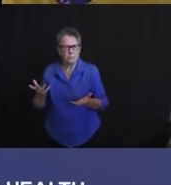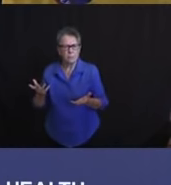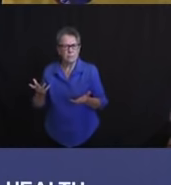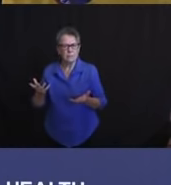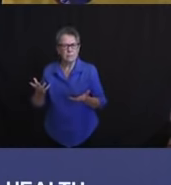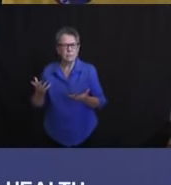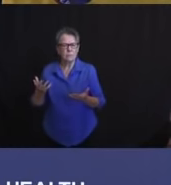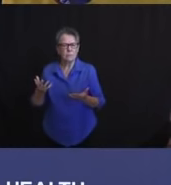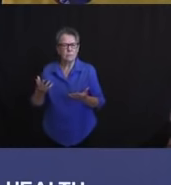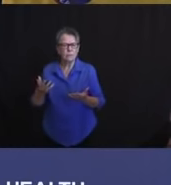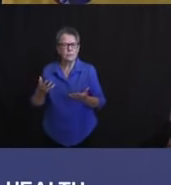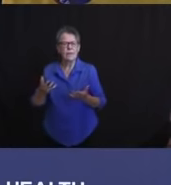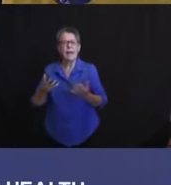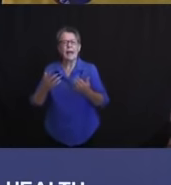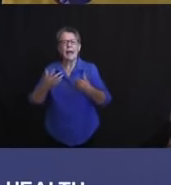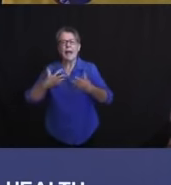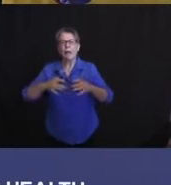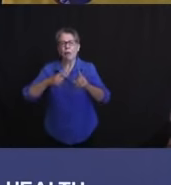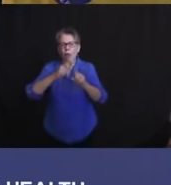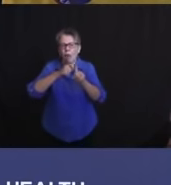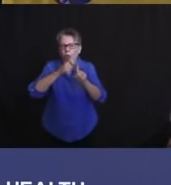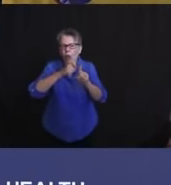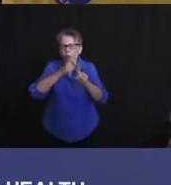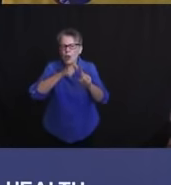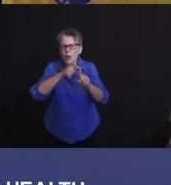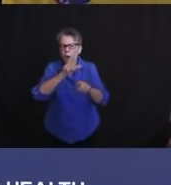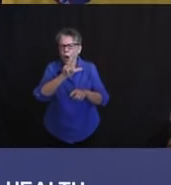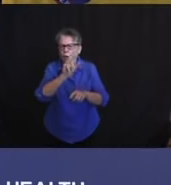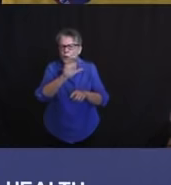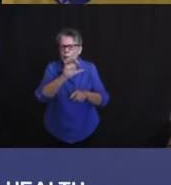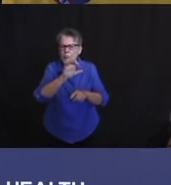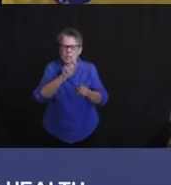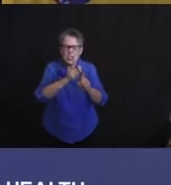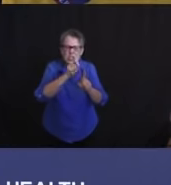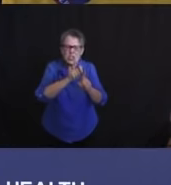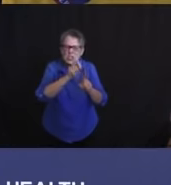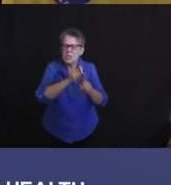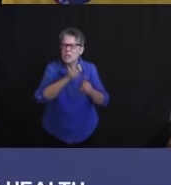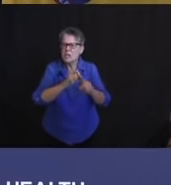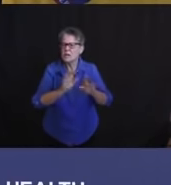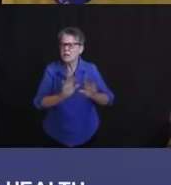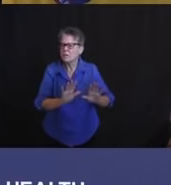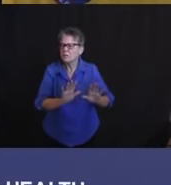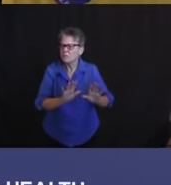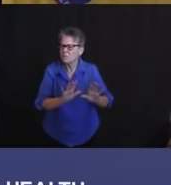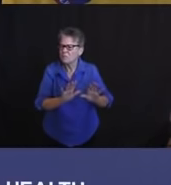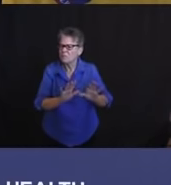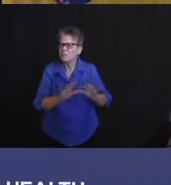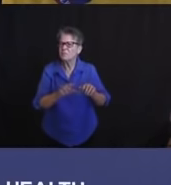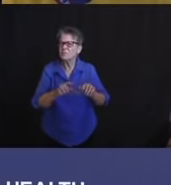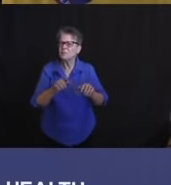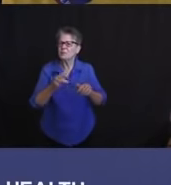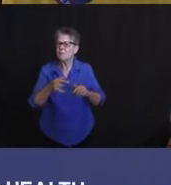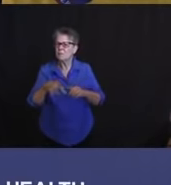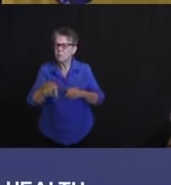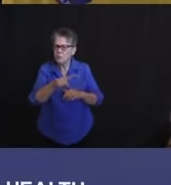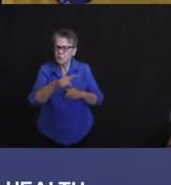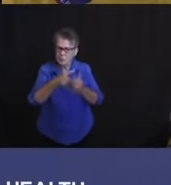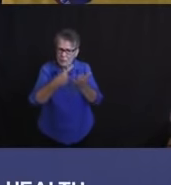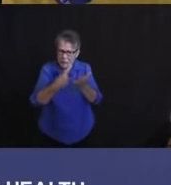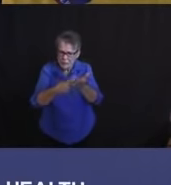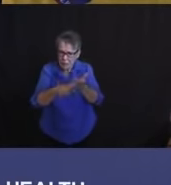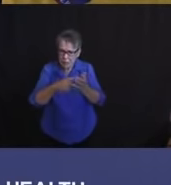something. When you're having a conversation, Judy, with the Hospital Association, and it's on PPE,